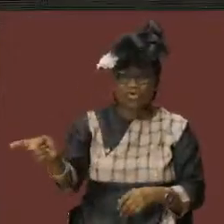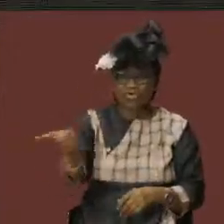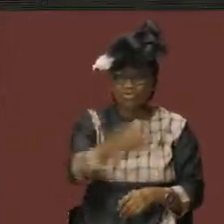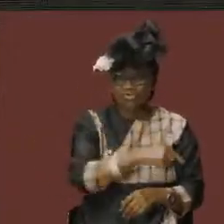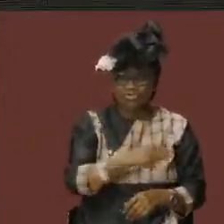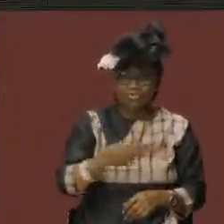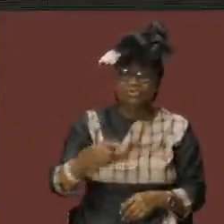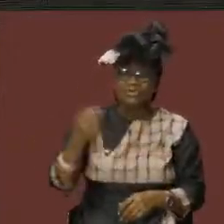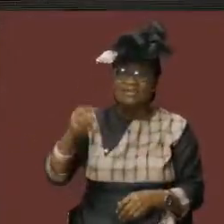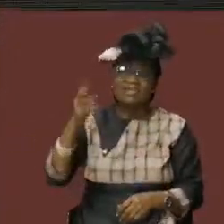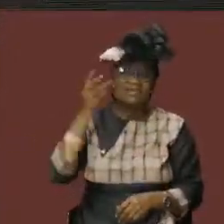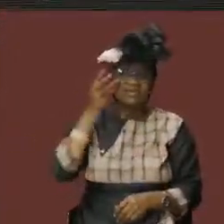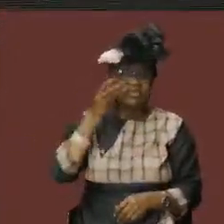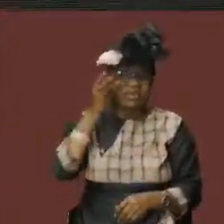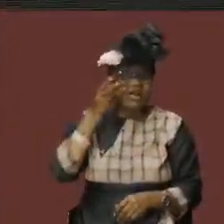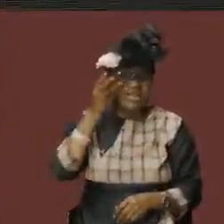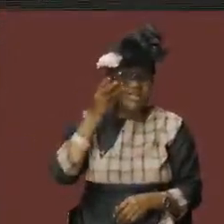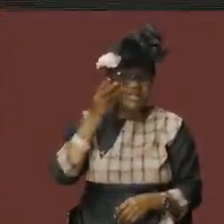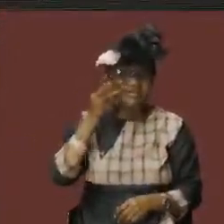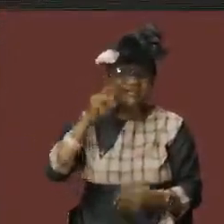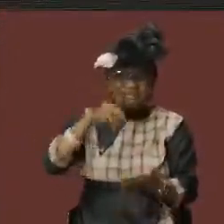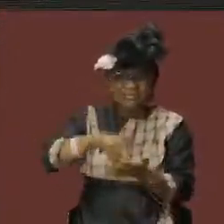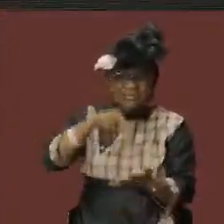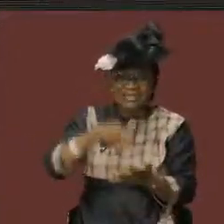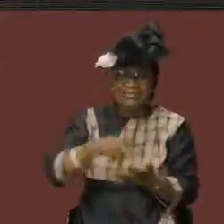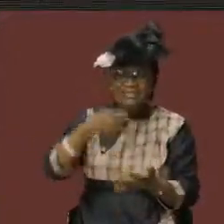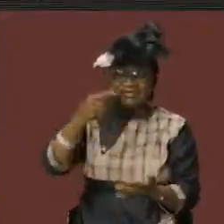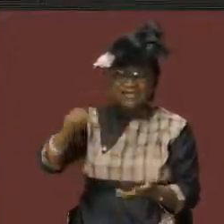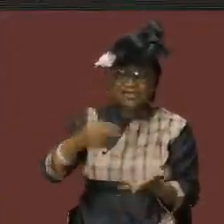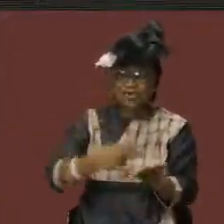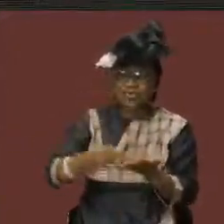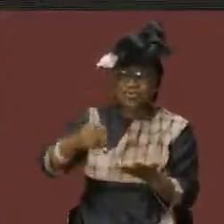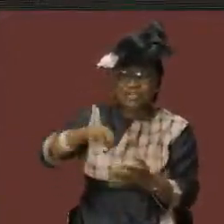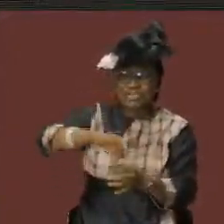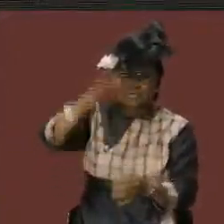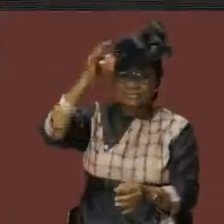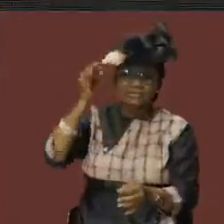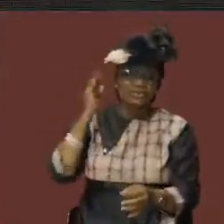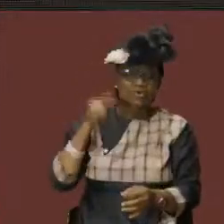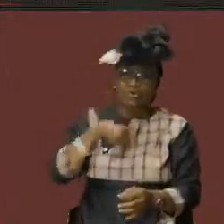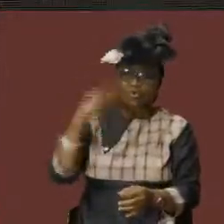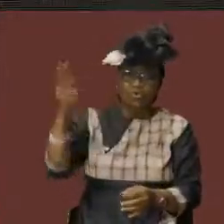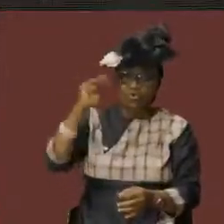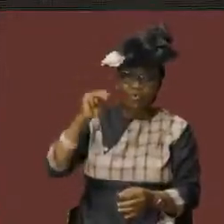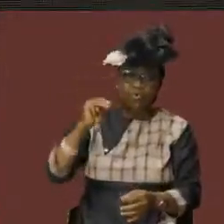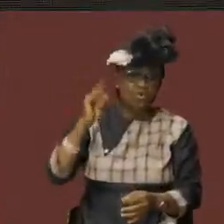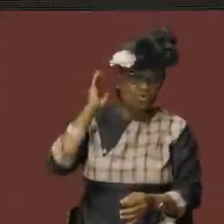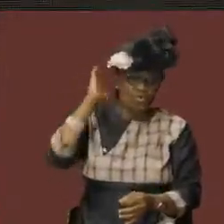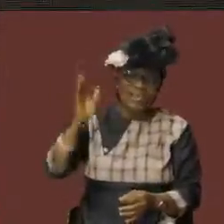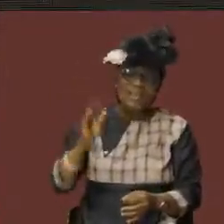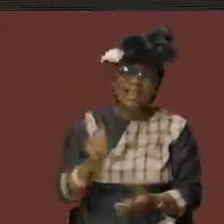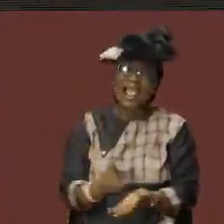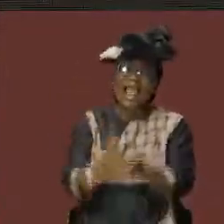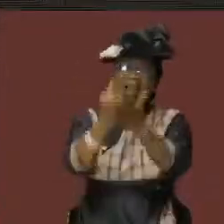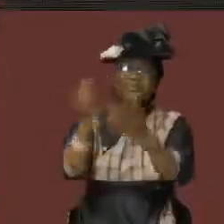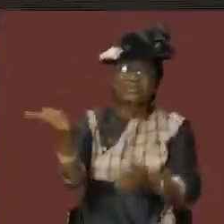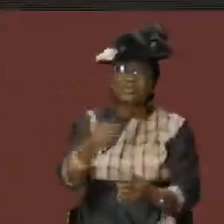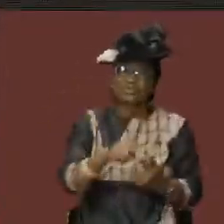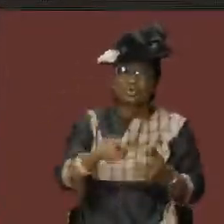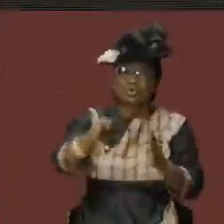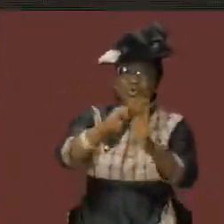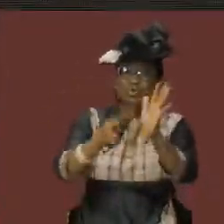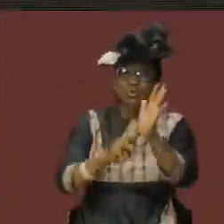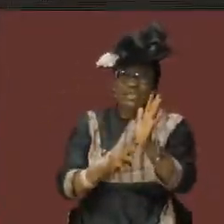The wine, representing the Holy Spirit who will help you to witness, help you to